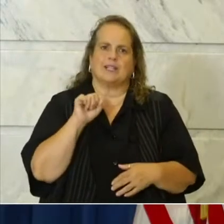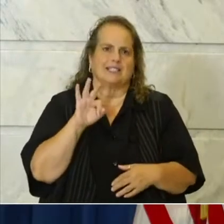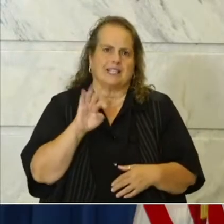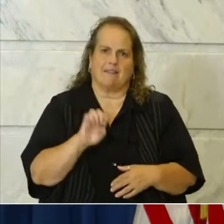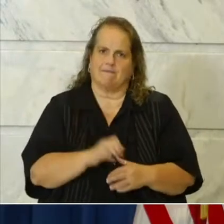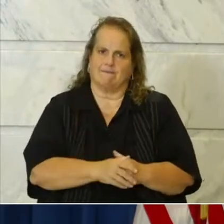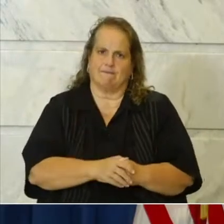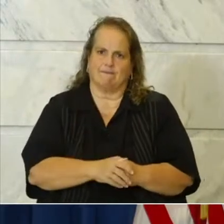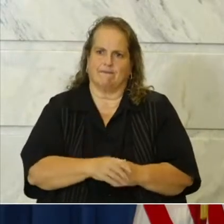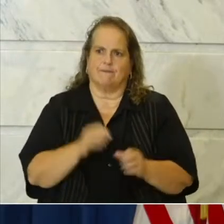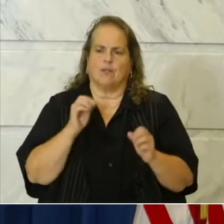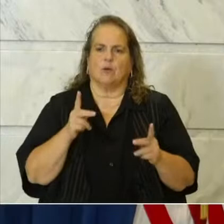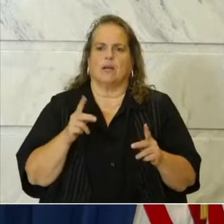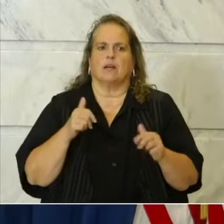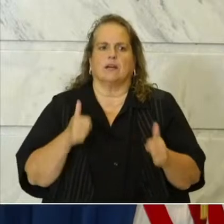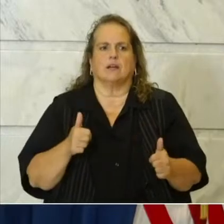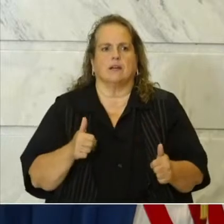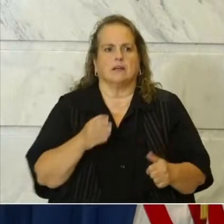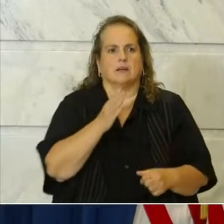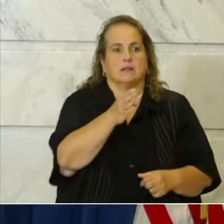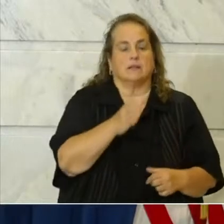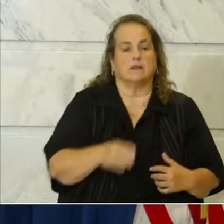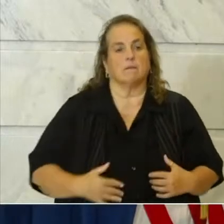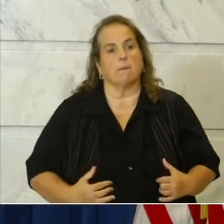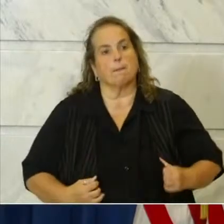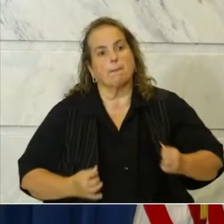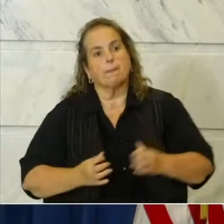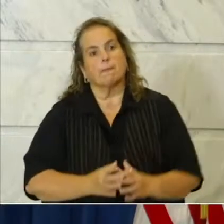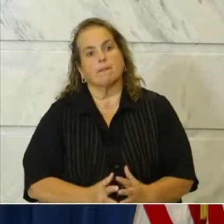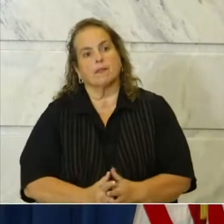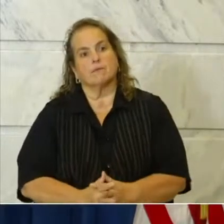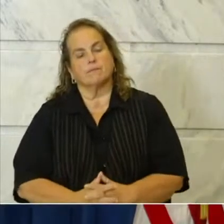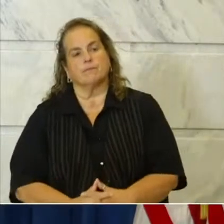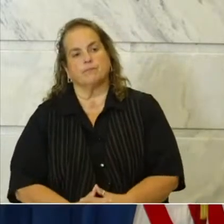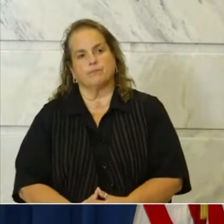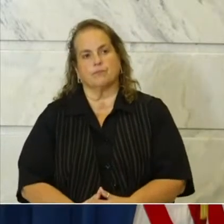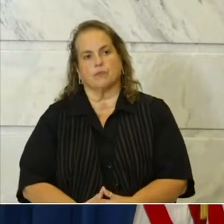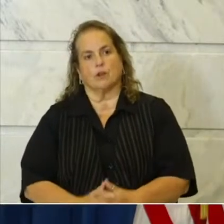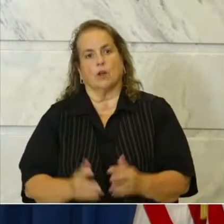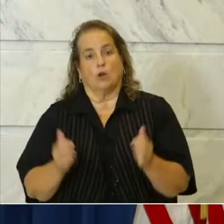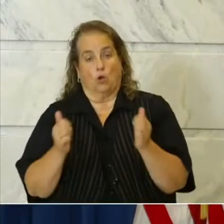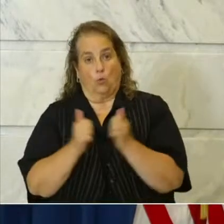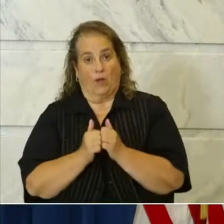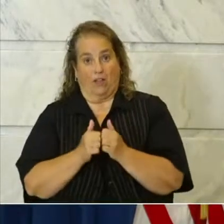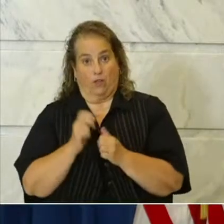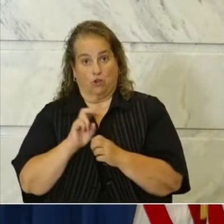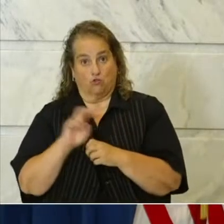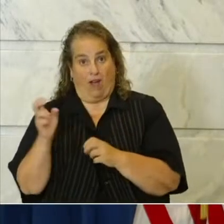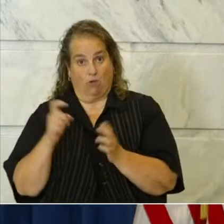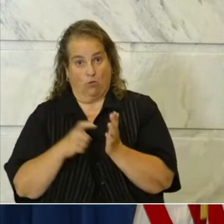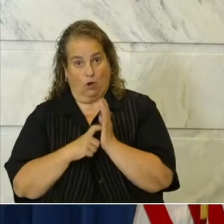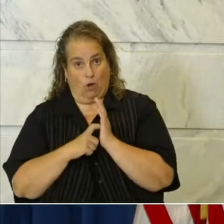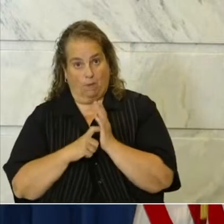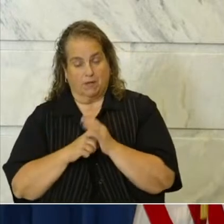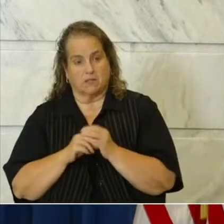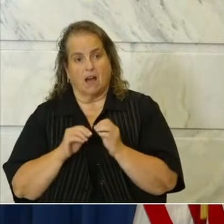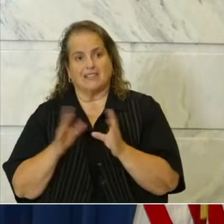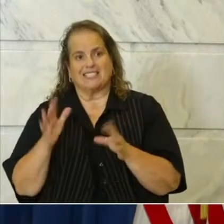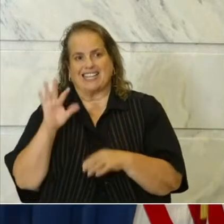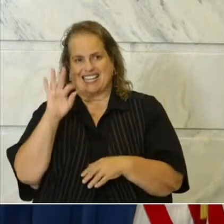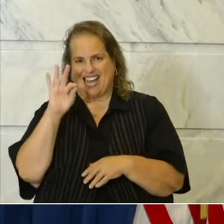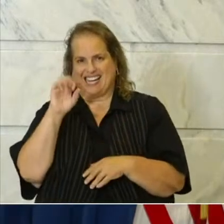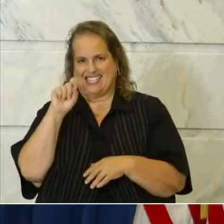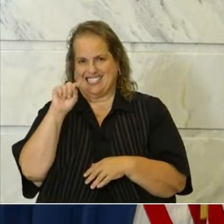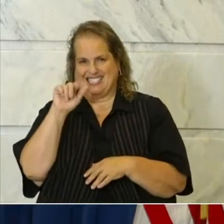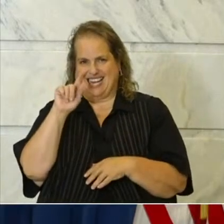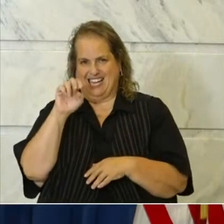environment. All right, I'm going to try to do this round quickly. With the travel requirements, obviously you have 9 states up there, but